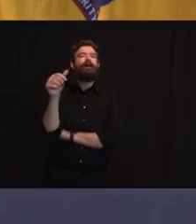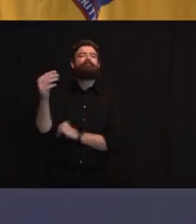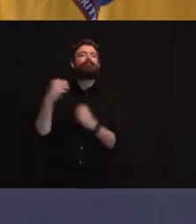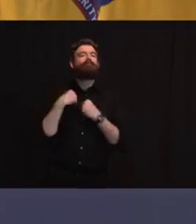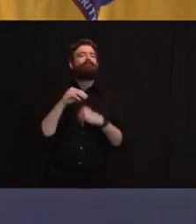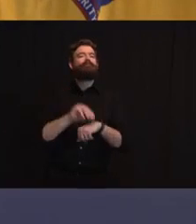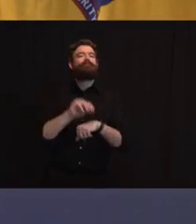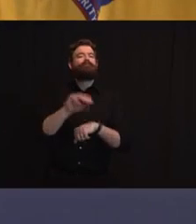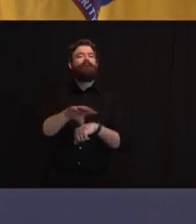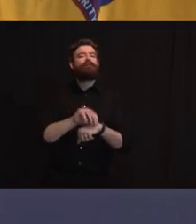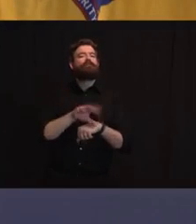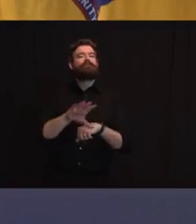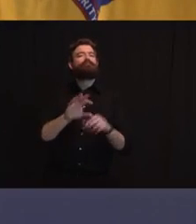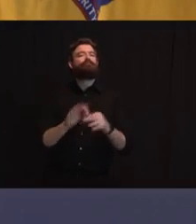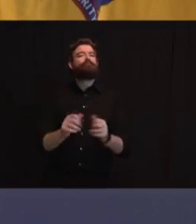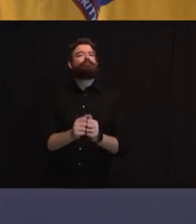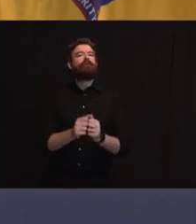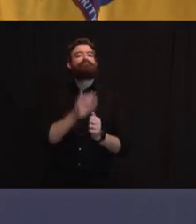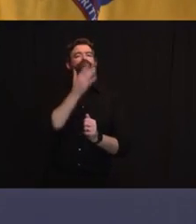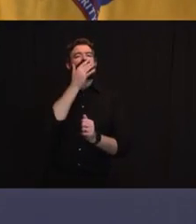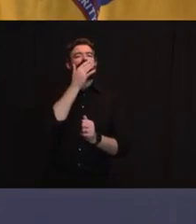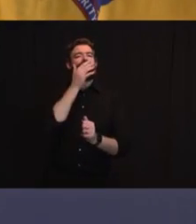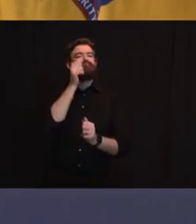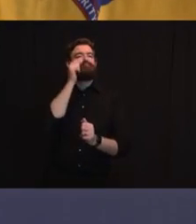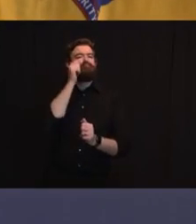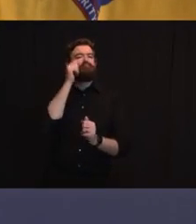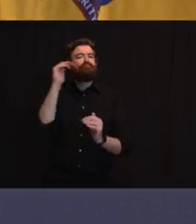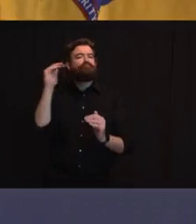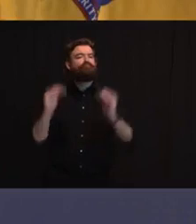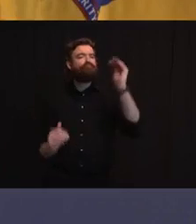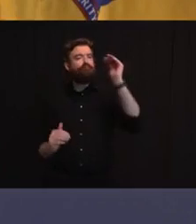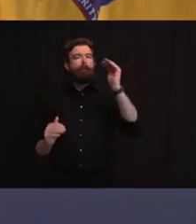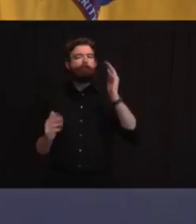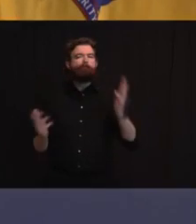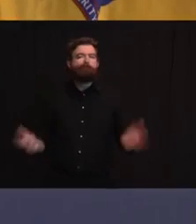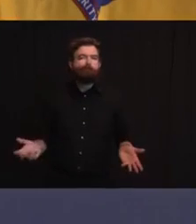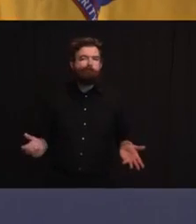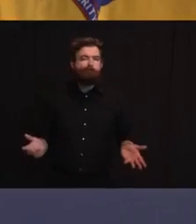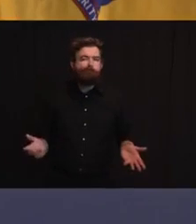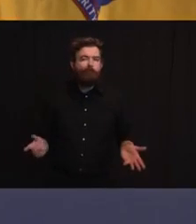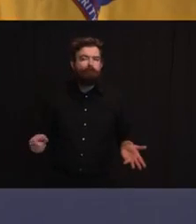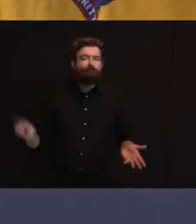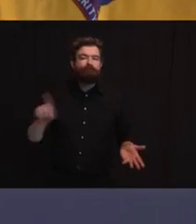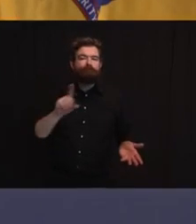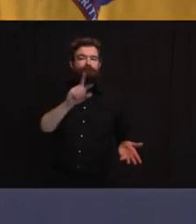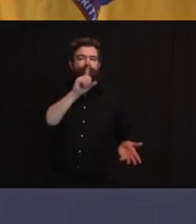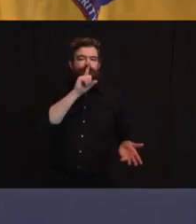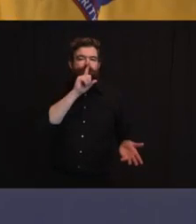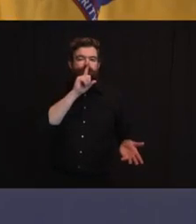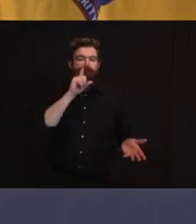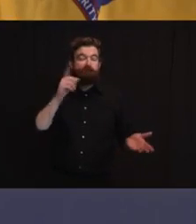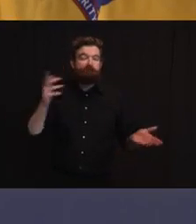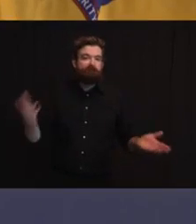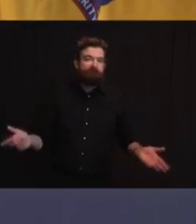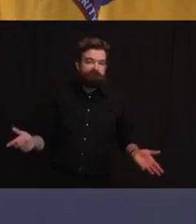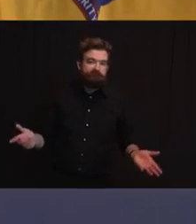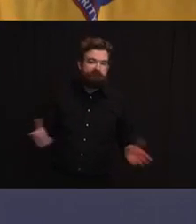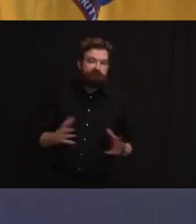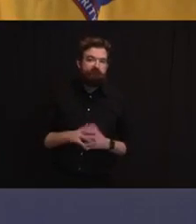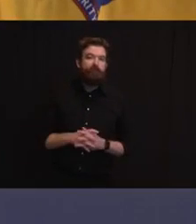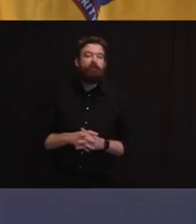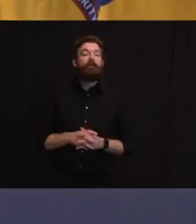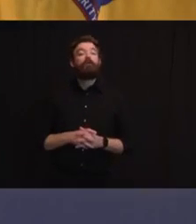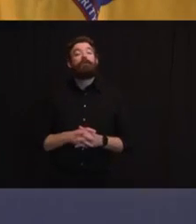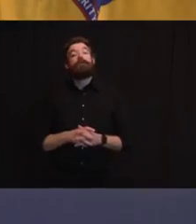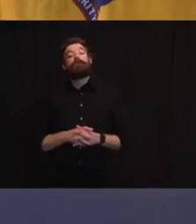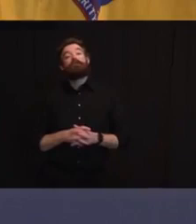disparities or inequities. And that's something, the program you're describing is something that you have taken and your advisors have taken upon